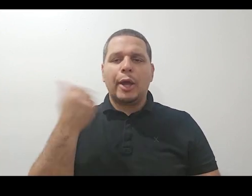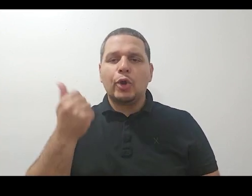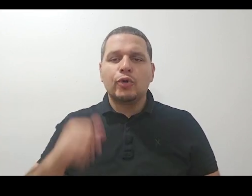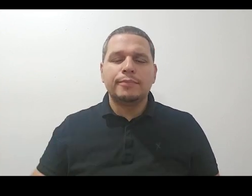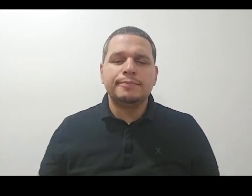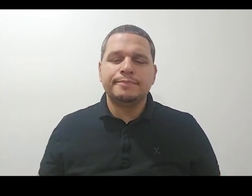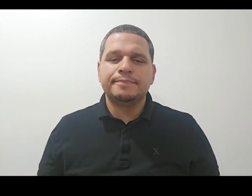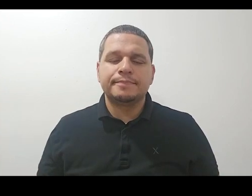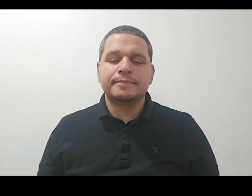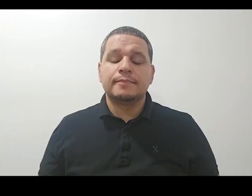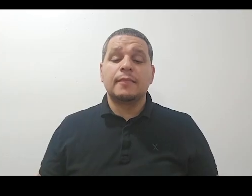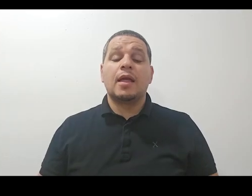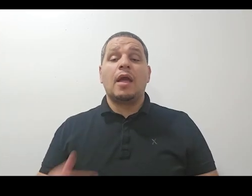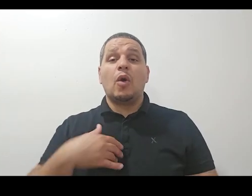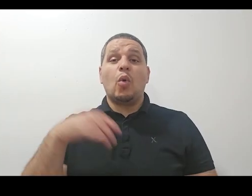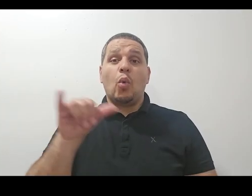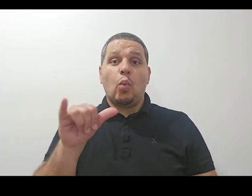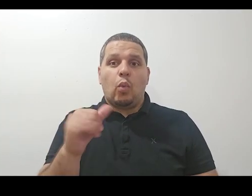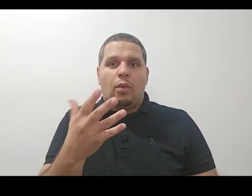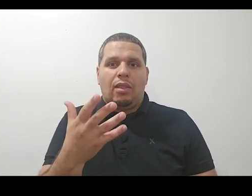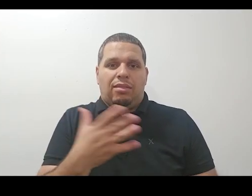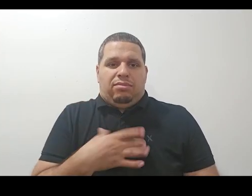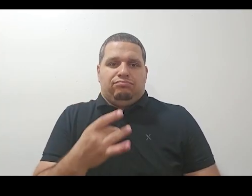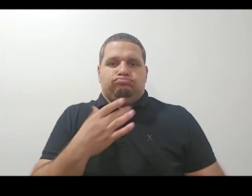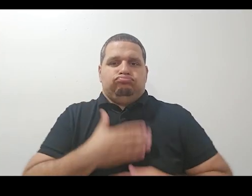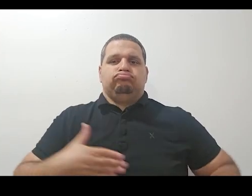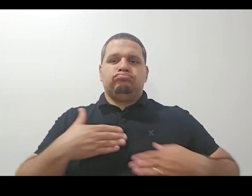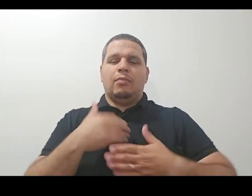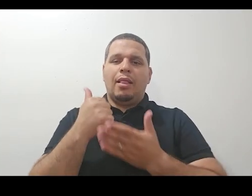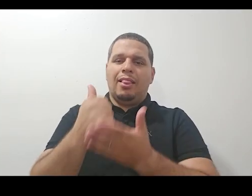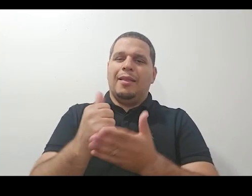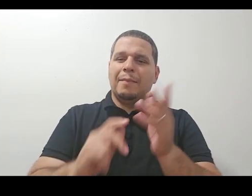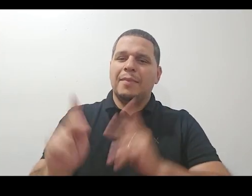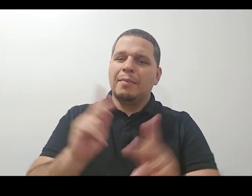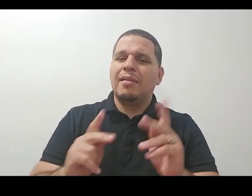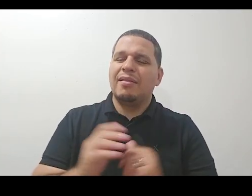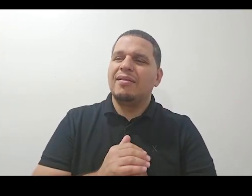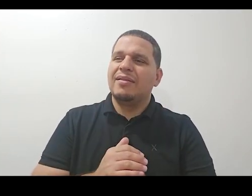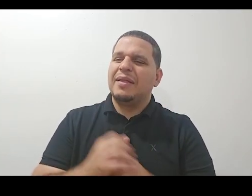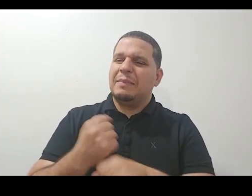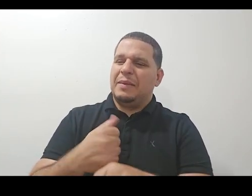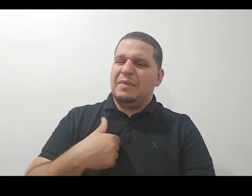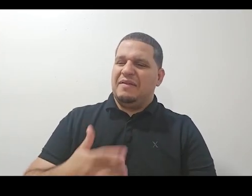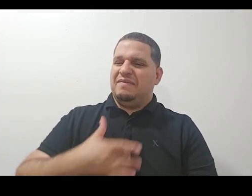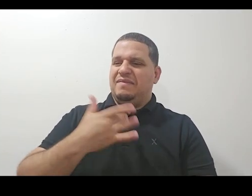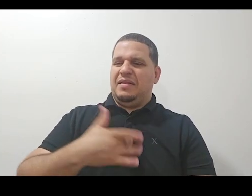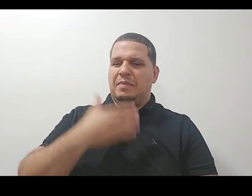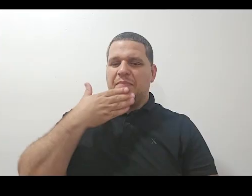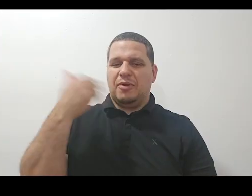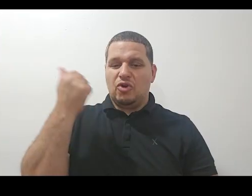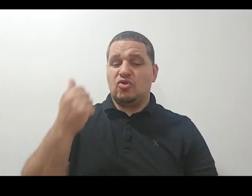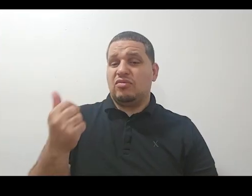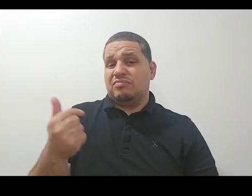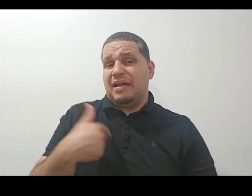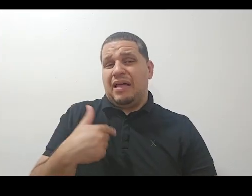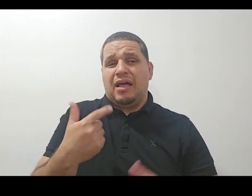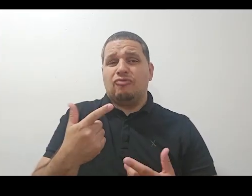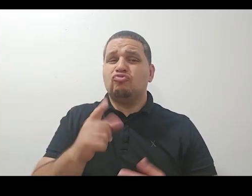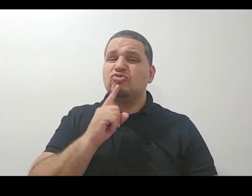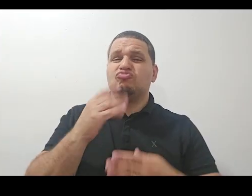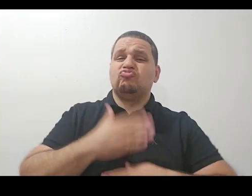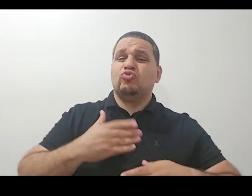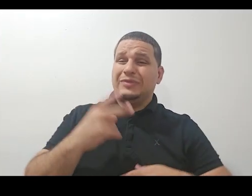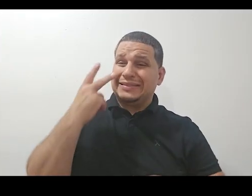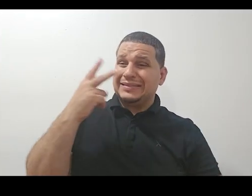and I also like to help people too a lot. So it made me feel a lot better, and I just like to see